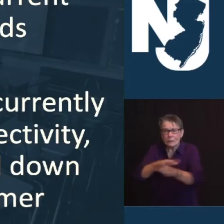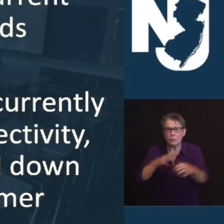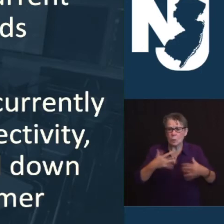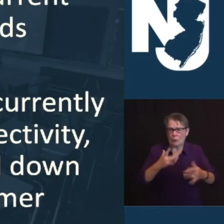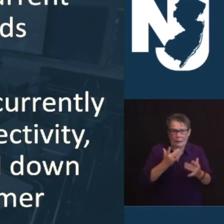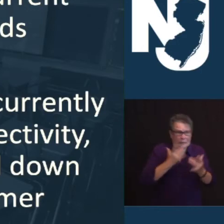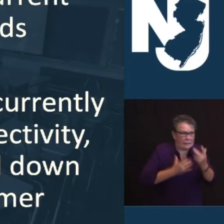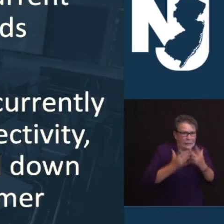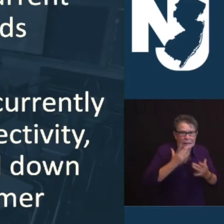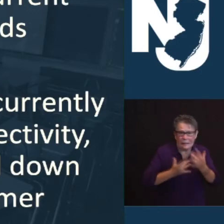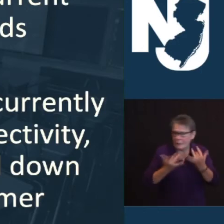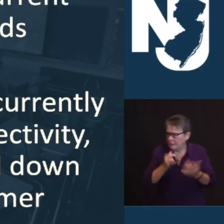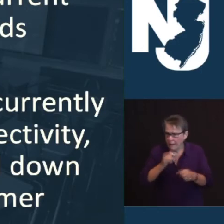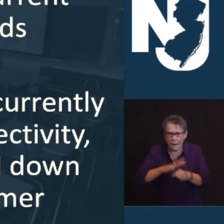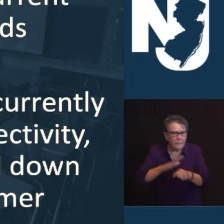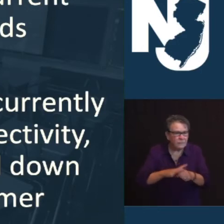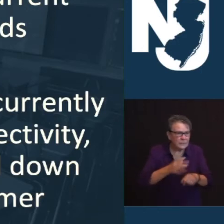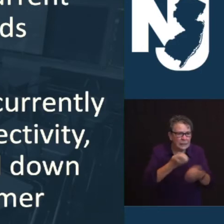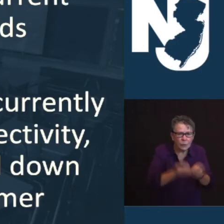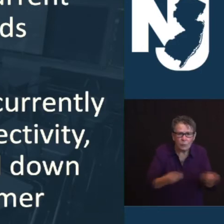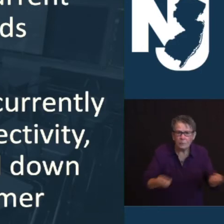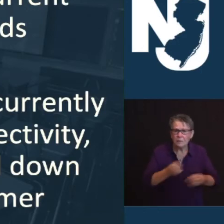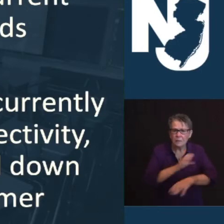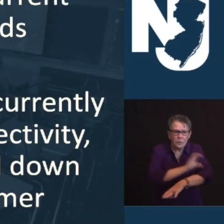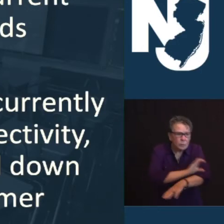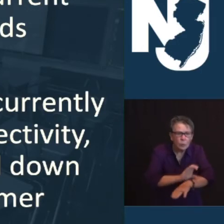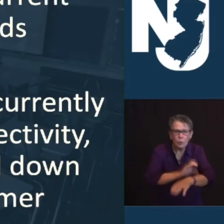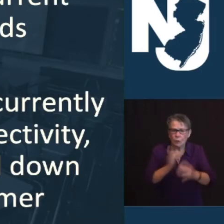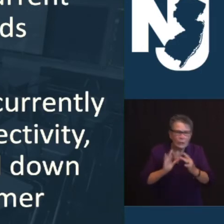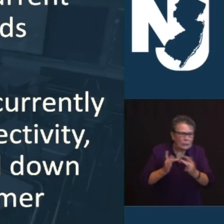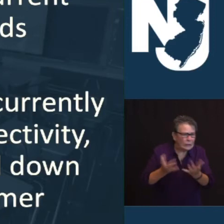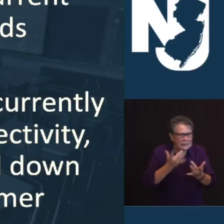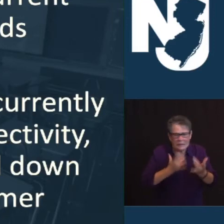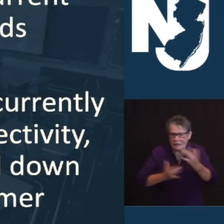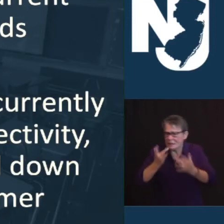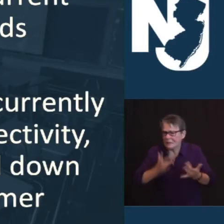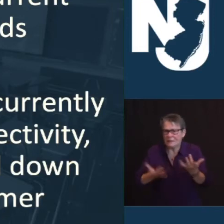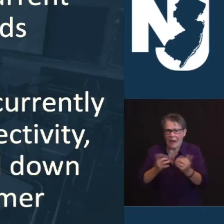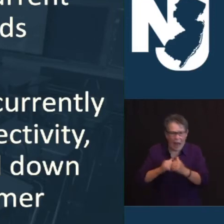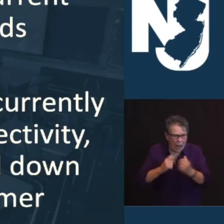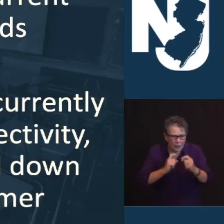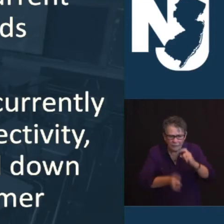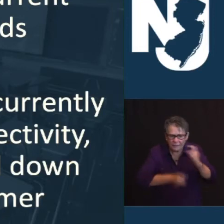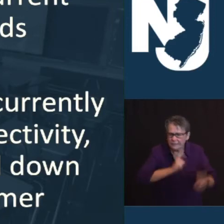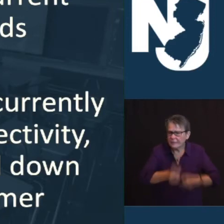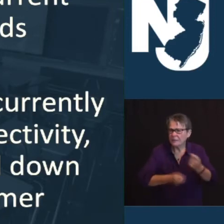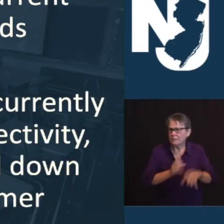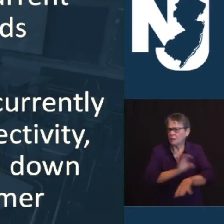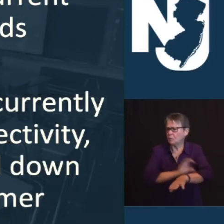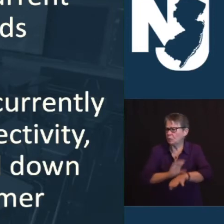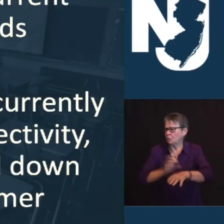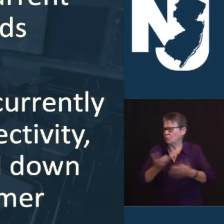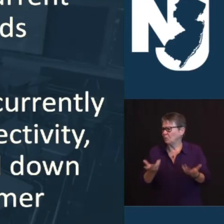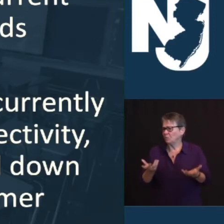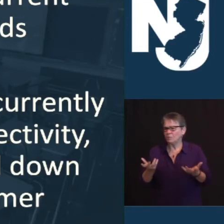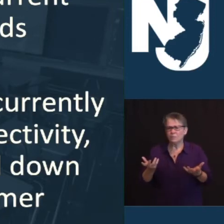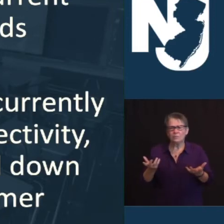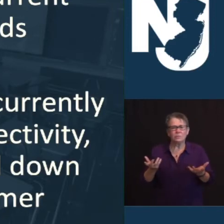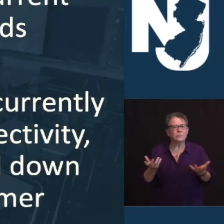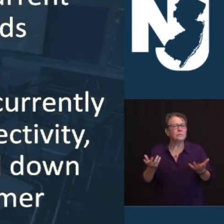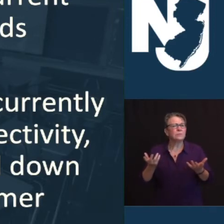against issues related to either, in almost all cases, not entirely, but almost all cases, supply chain